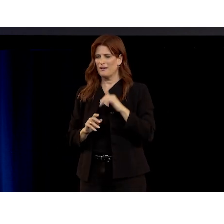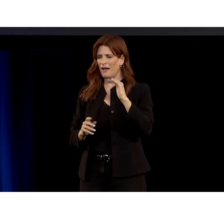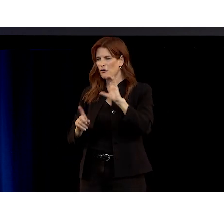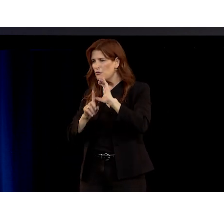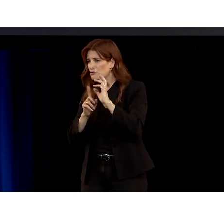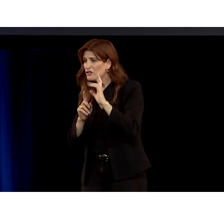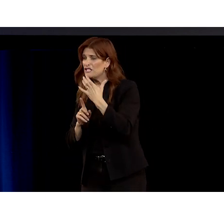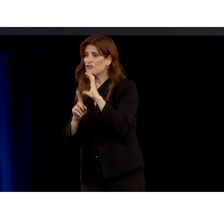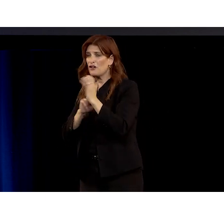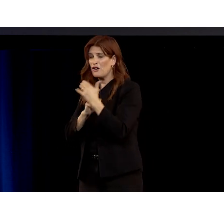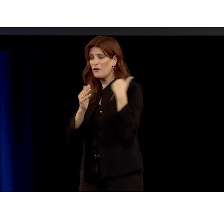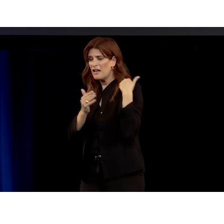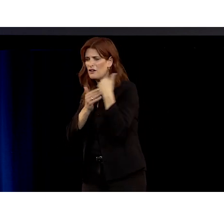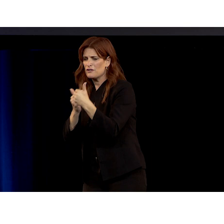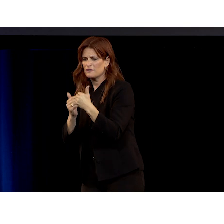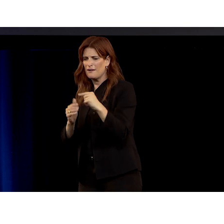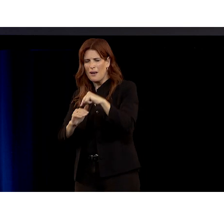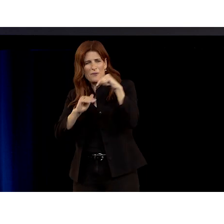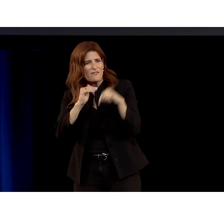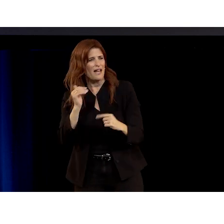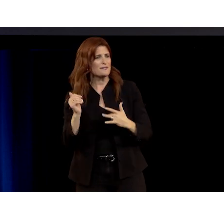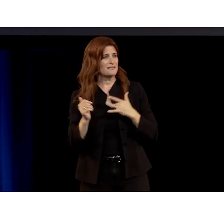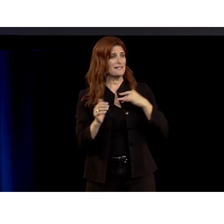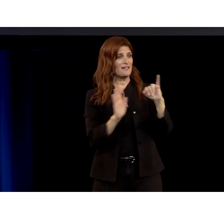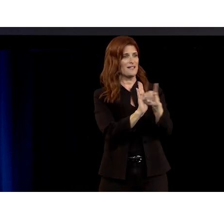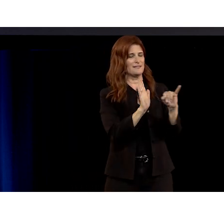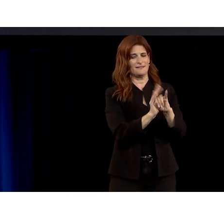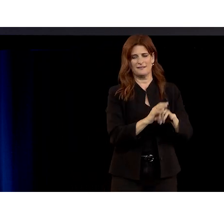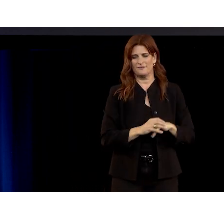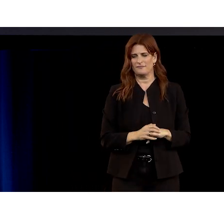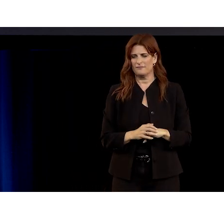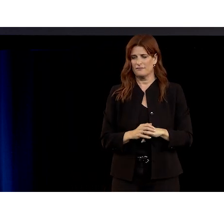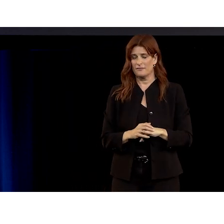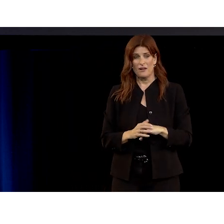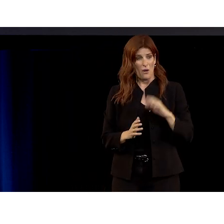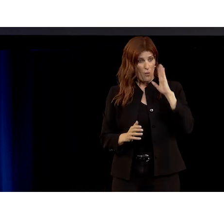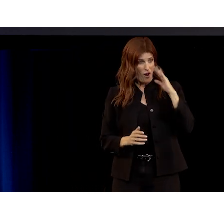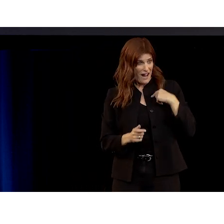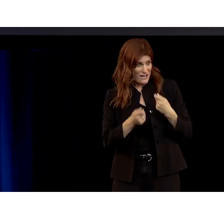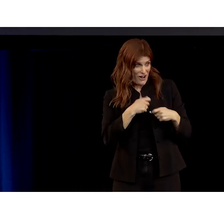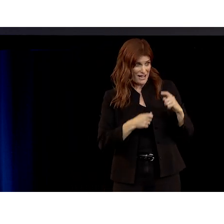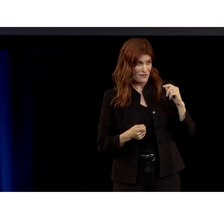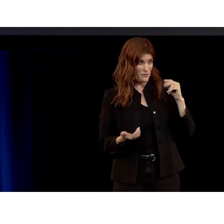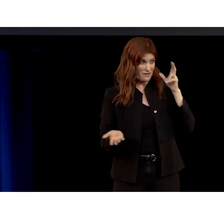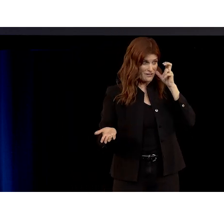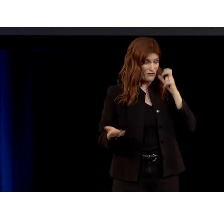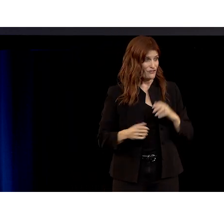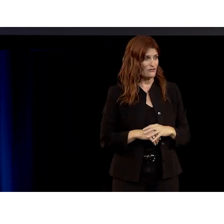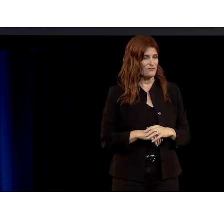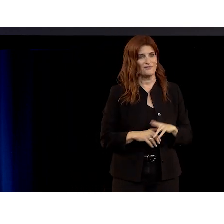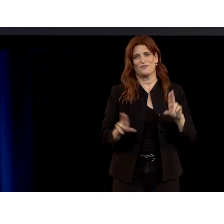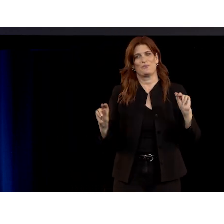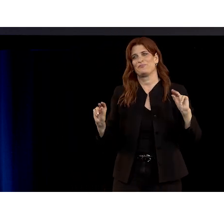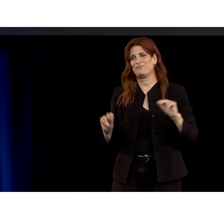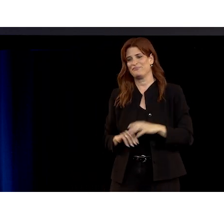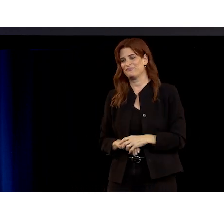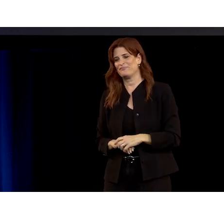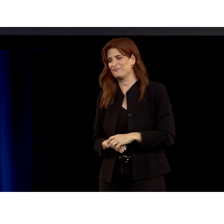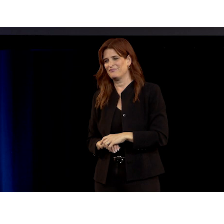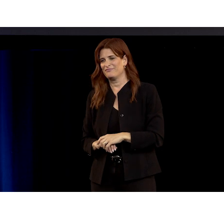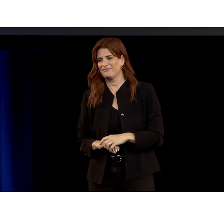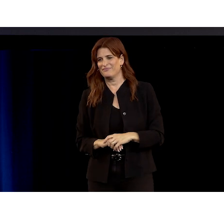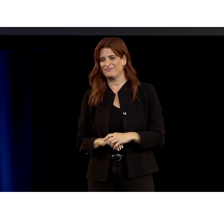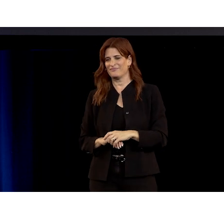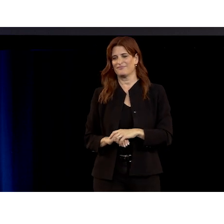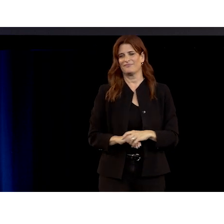deaf researchers, medical professionals, and community advocates in decision-making. In terms of family and community education, offer resources